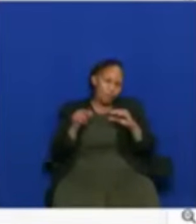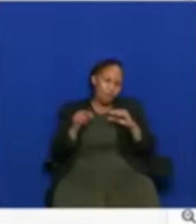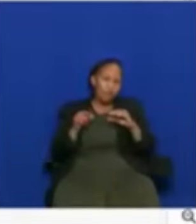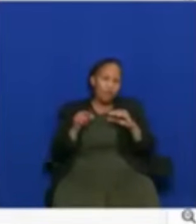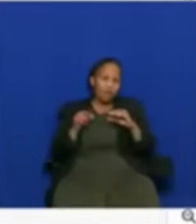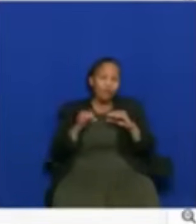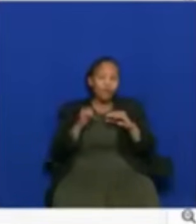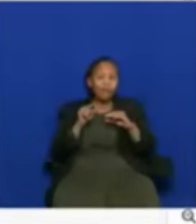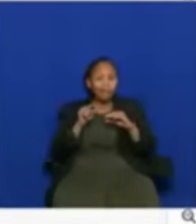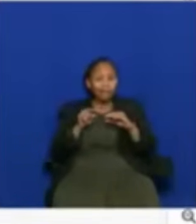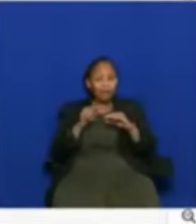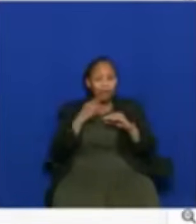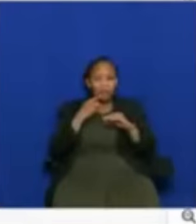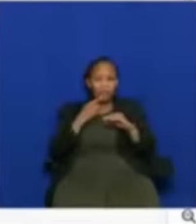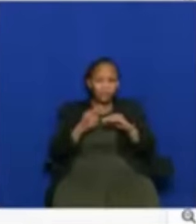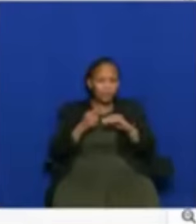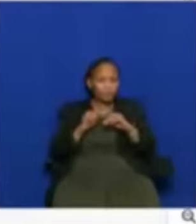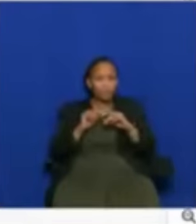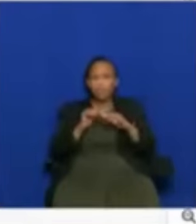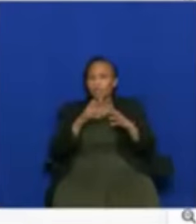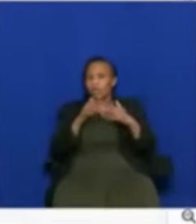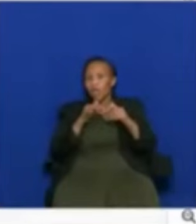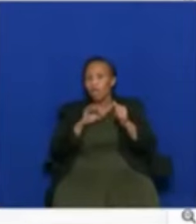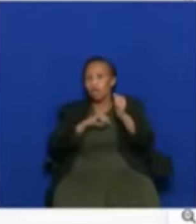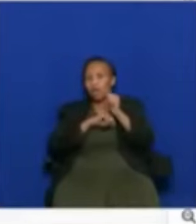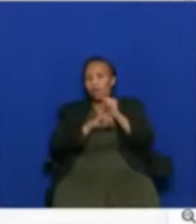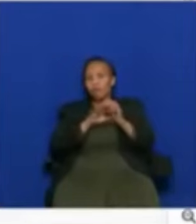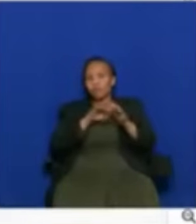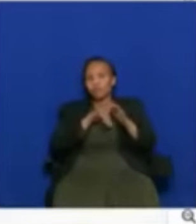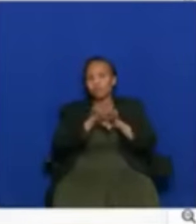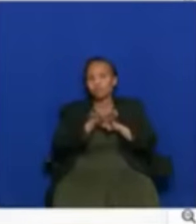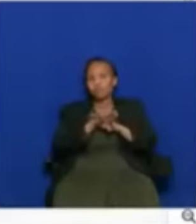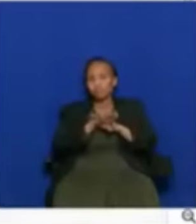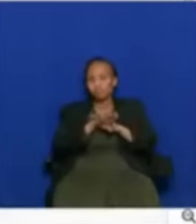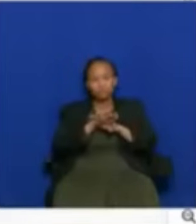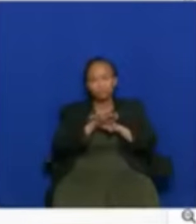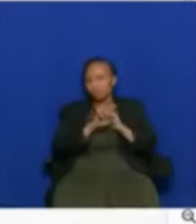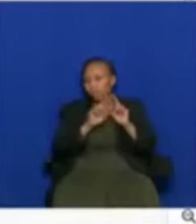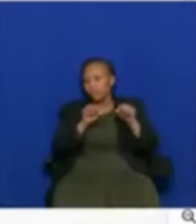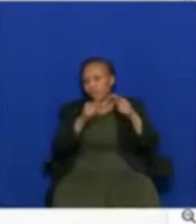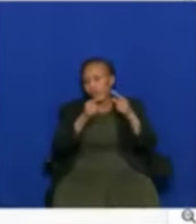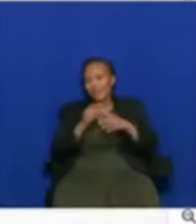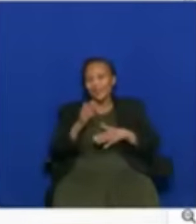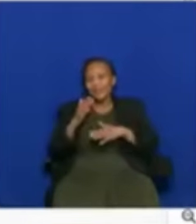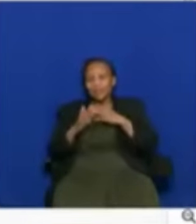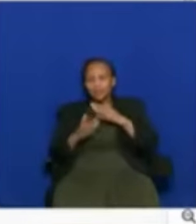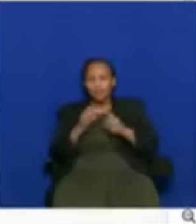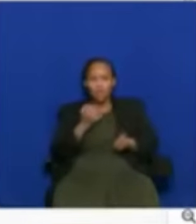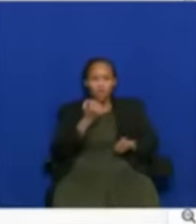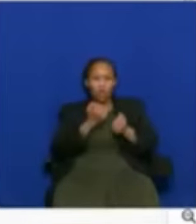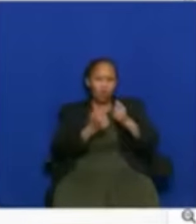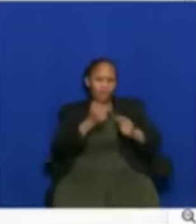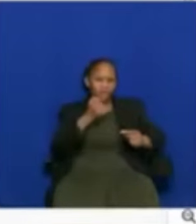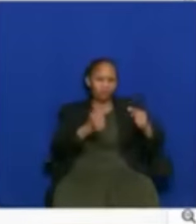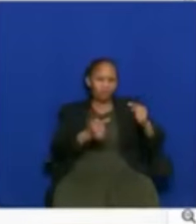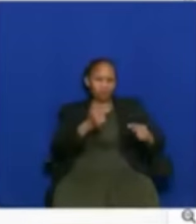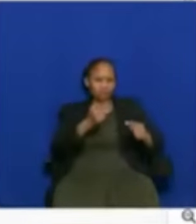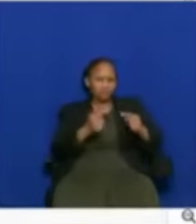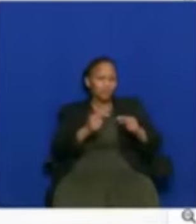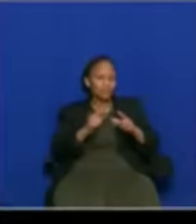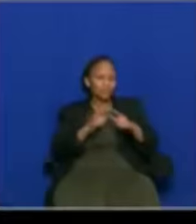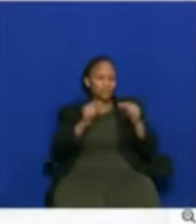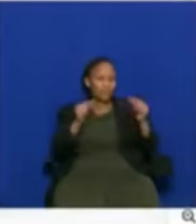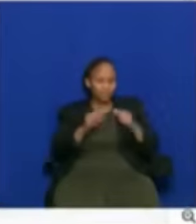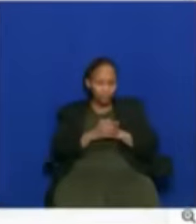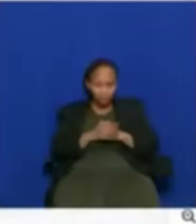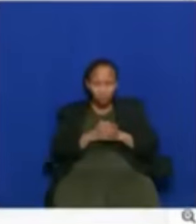any office of crime intelligence until the trial is disposed of, was not requested by